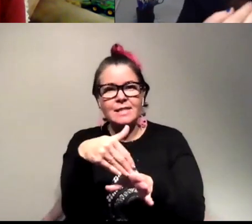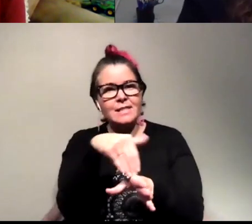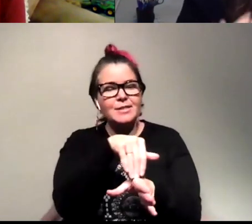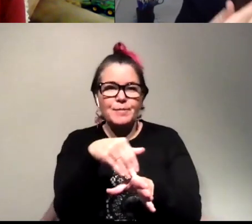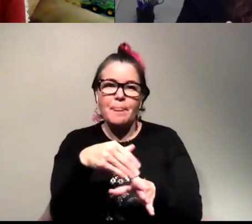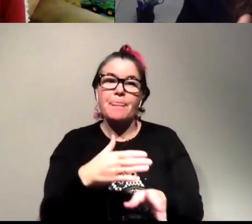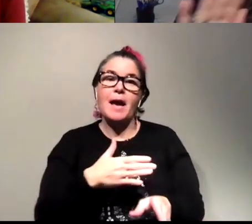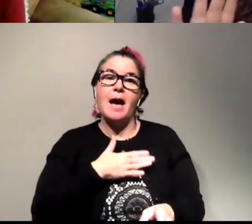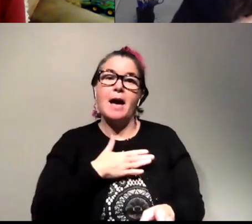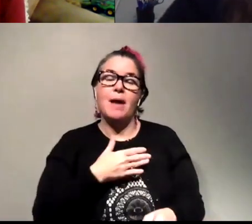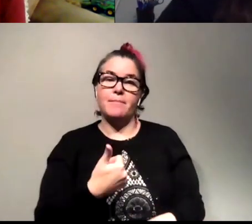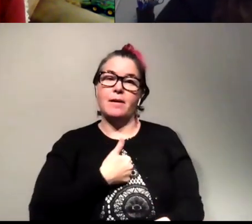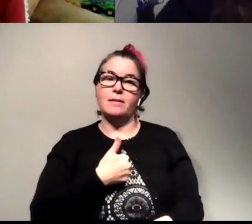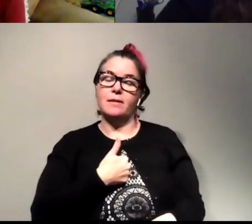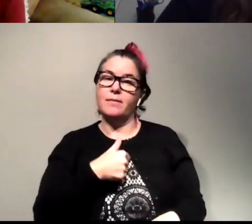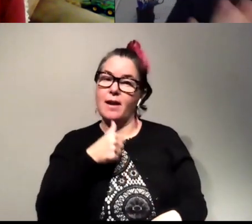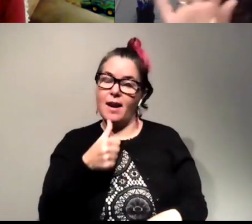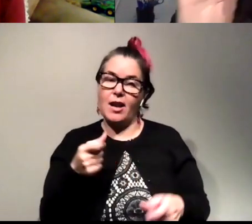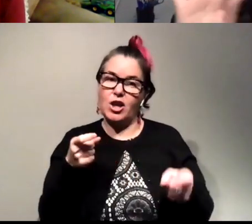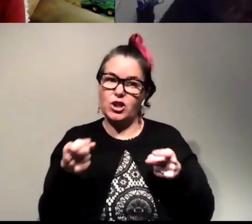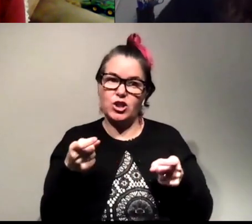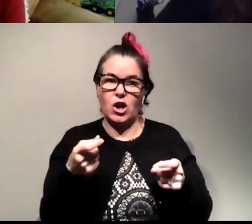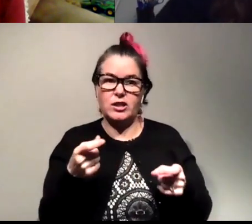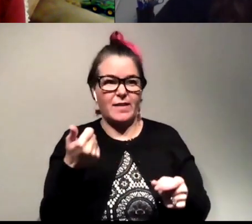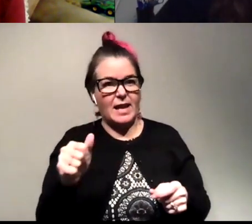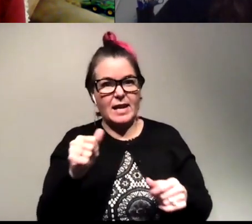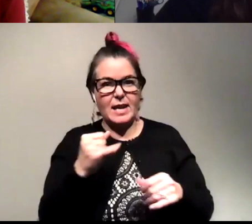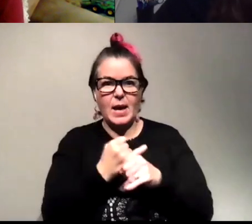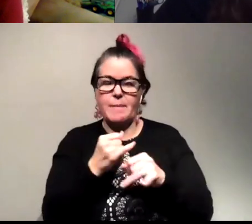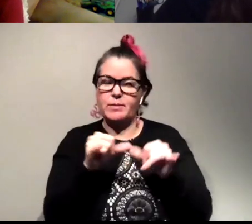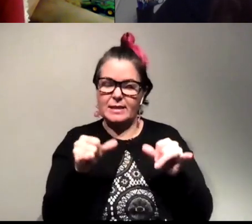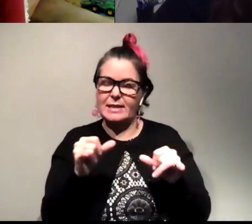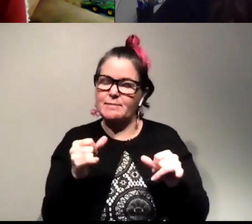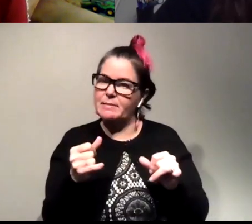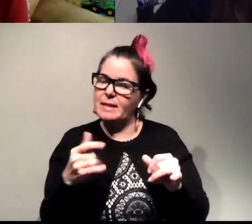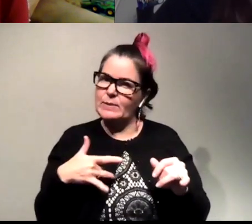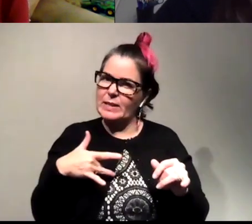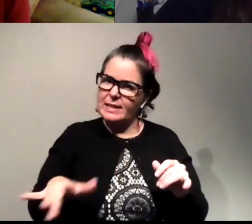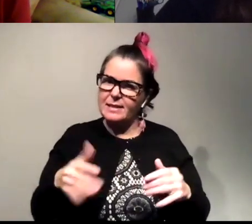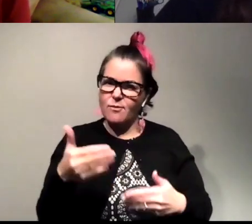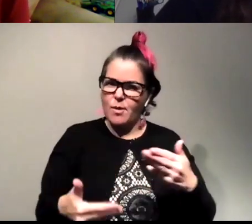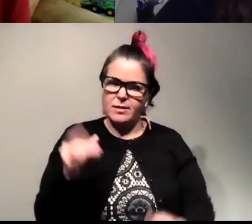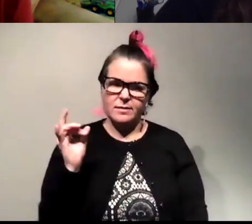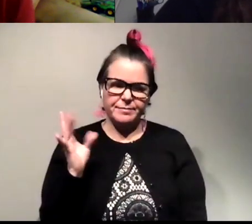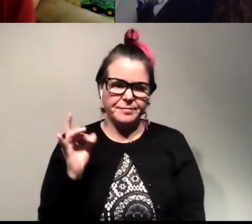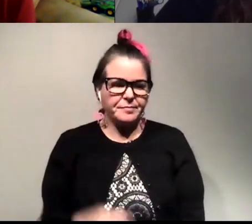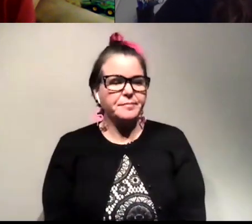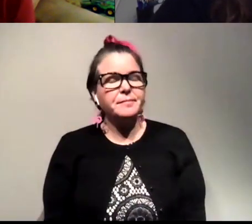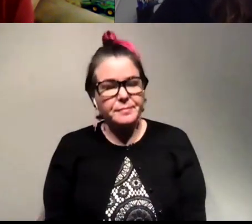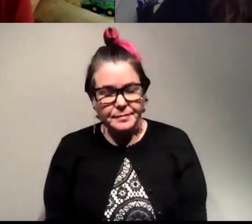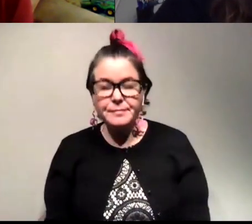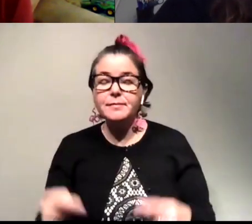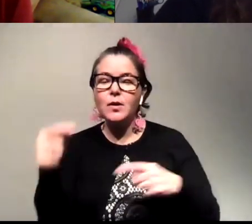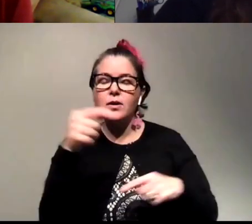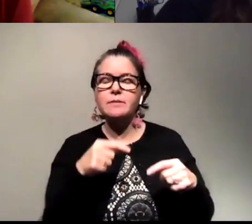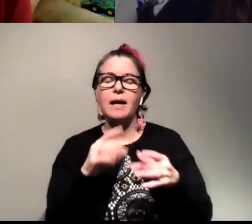that I am personally not in charge of any immune systems, because it seems like a very delicate process. Yeah. And it goes back to what we were saying about